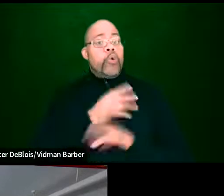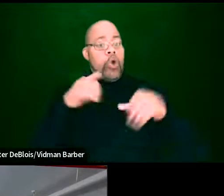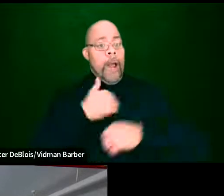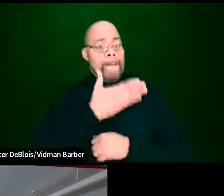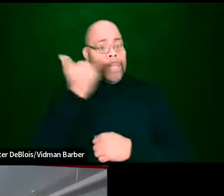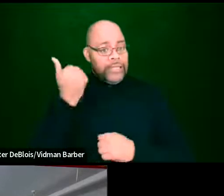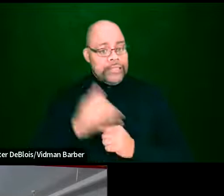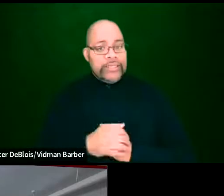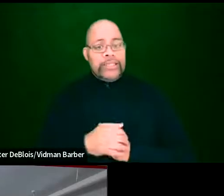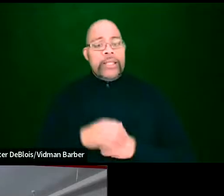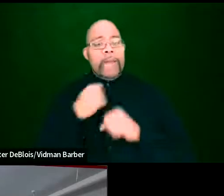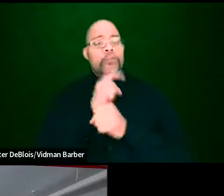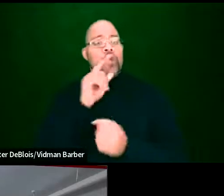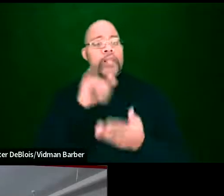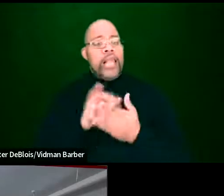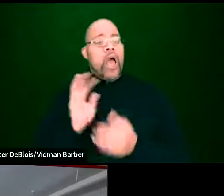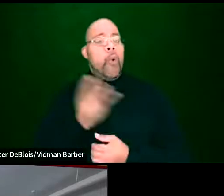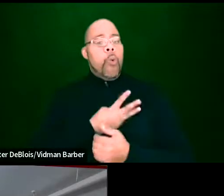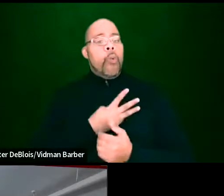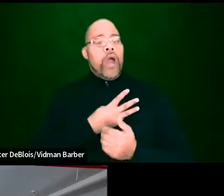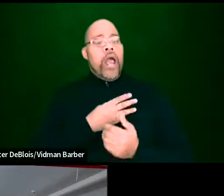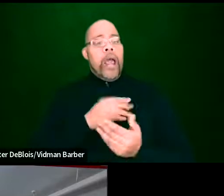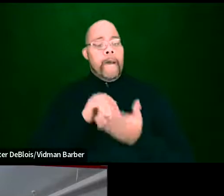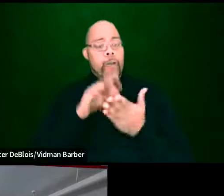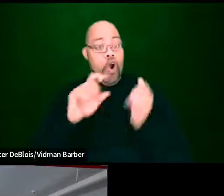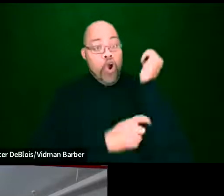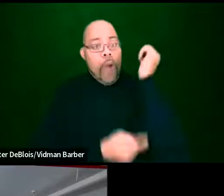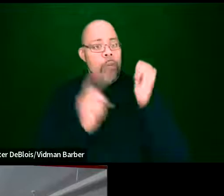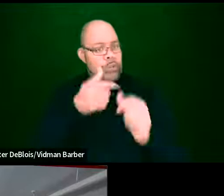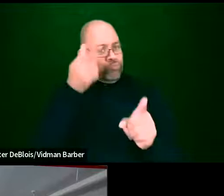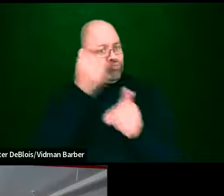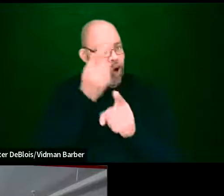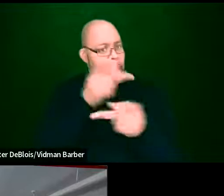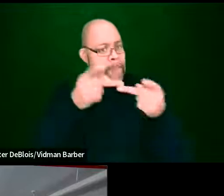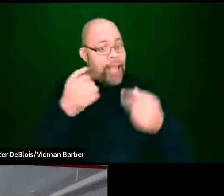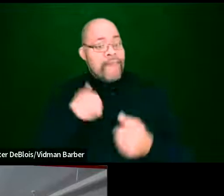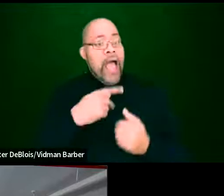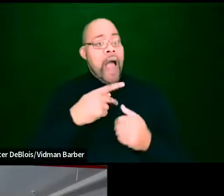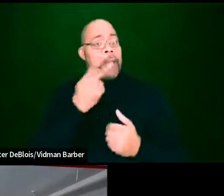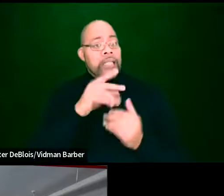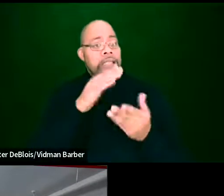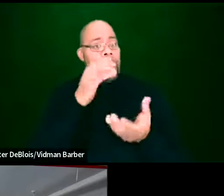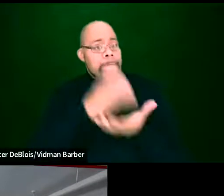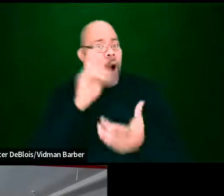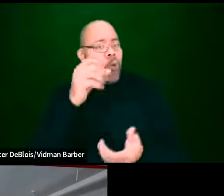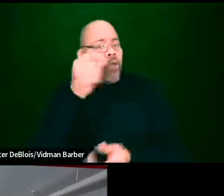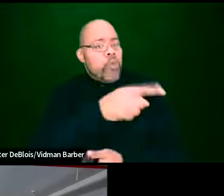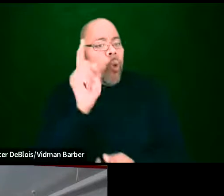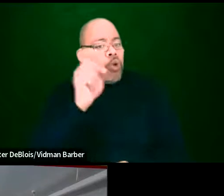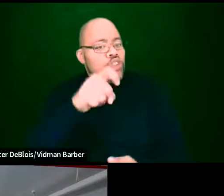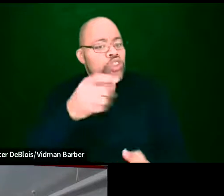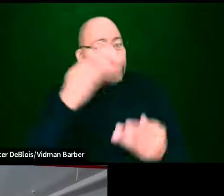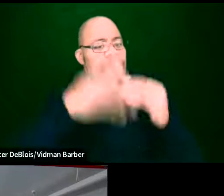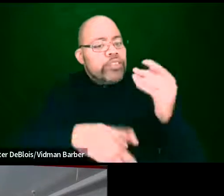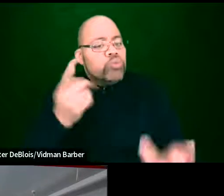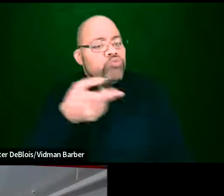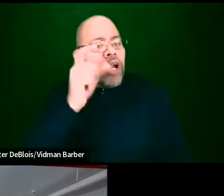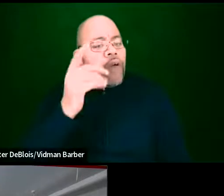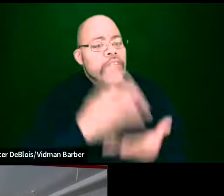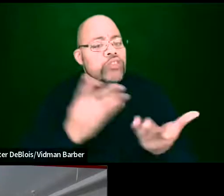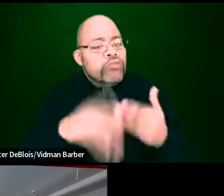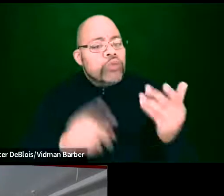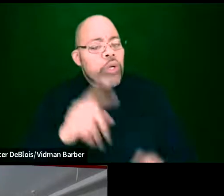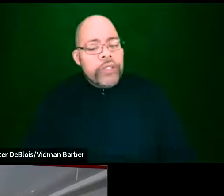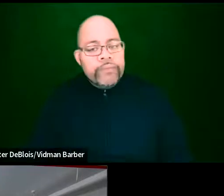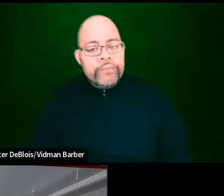best to make sure that we put our trash where it belongs. So if you have a plastic bottle, where should you put your plastic bottle? Where should